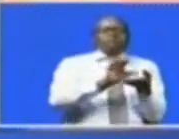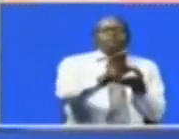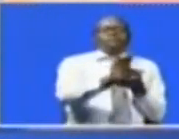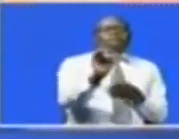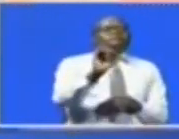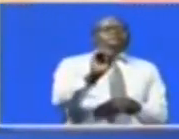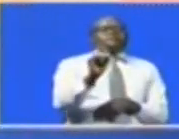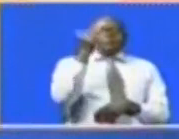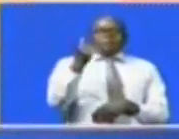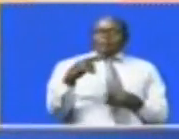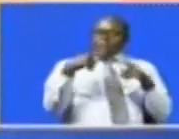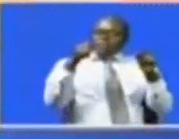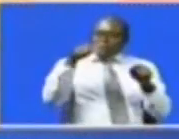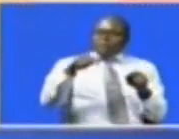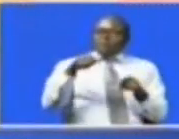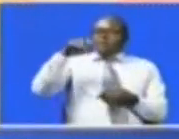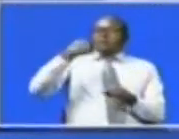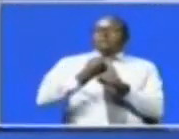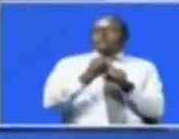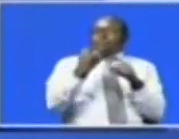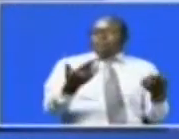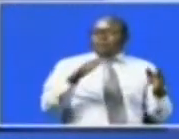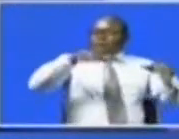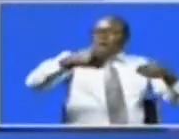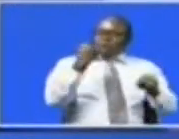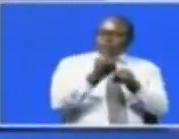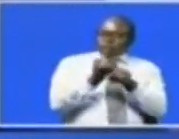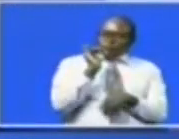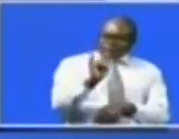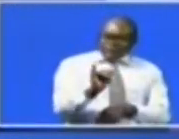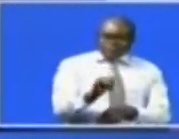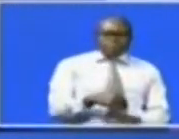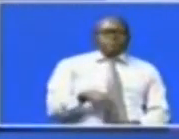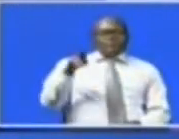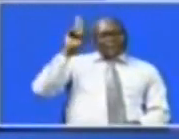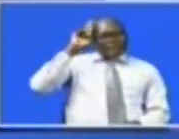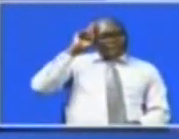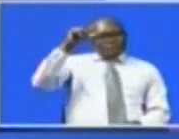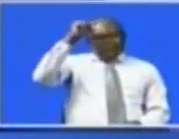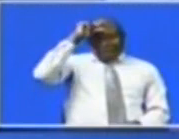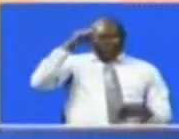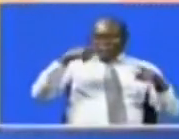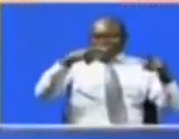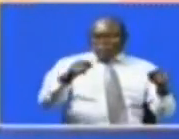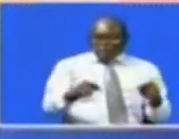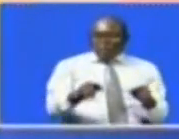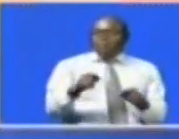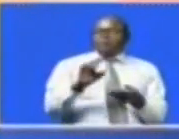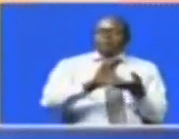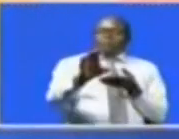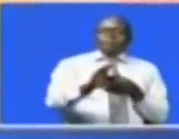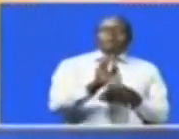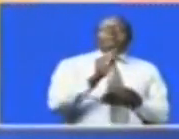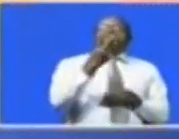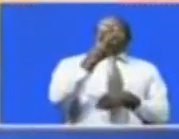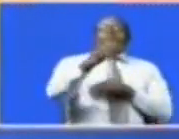demanded. Because we told them this is what we want to do, this is how we want to do it. And I remember the government said, have it in 2 years.